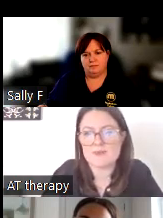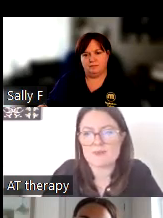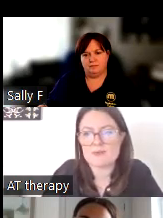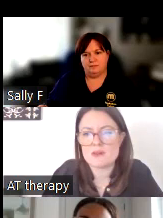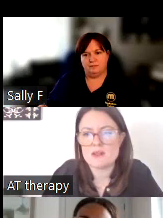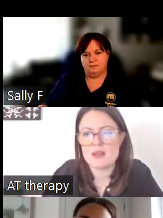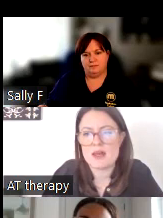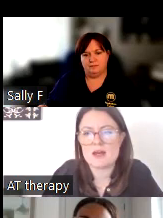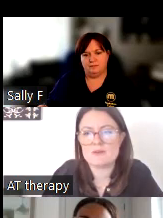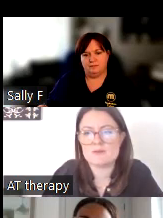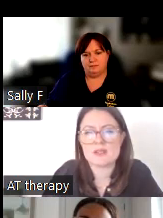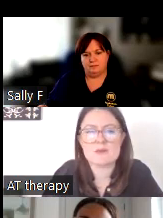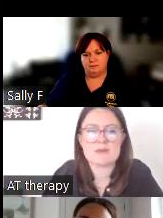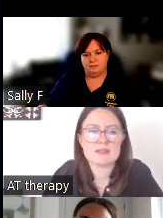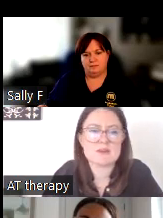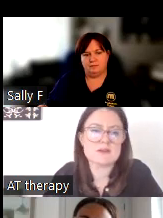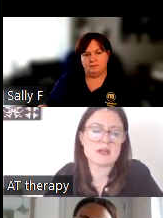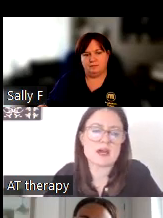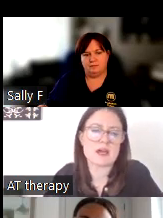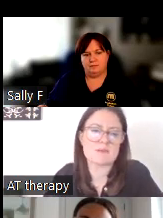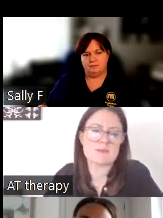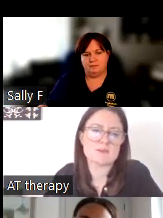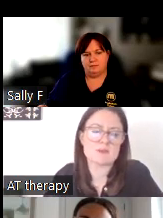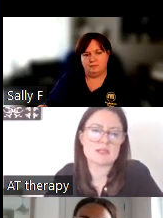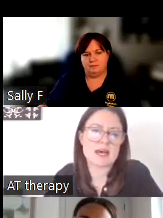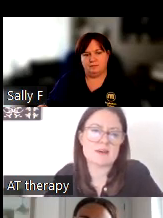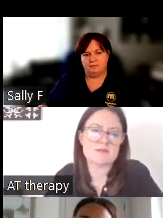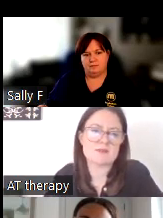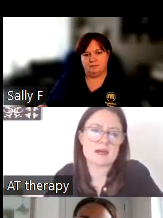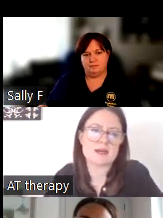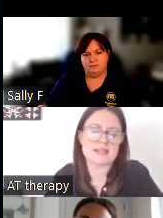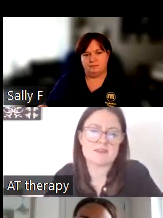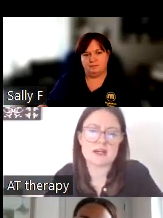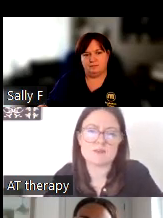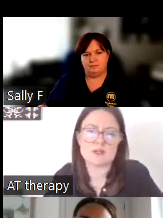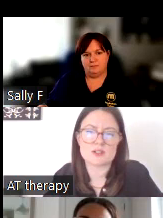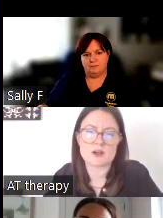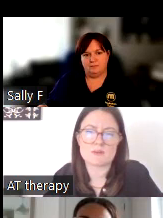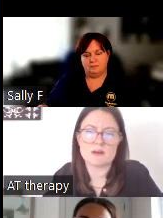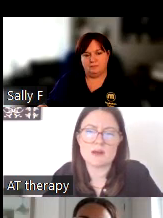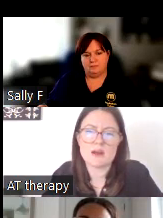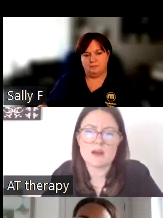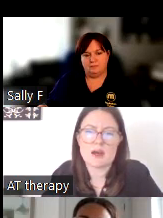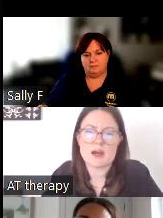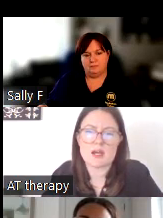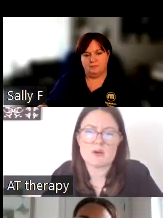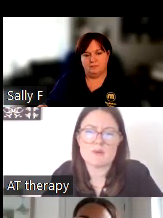well. So Makaton does have a safeguarding workshop,